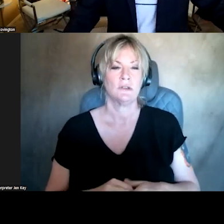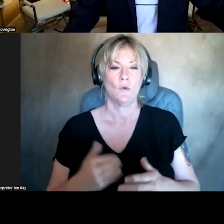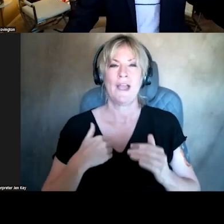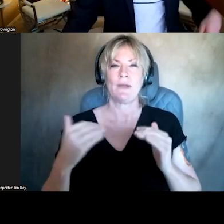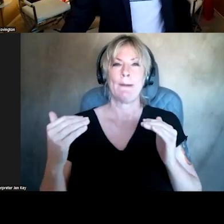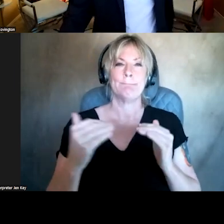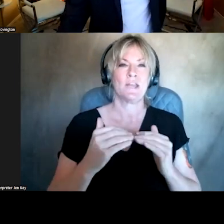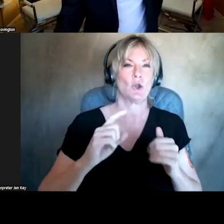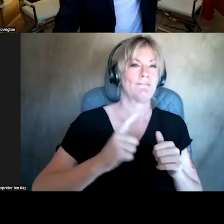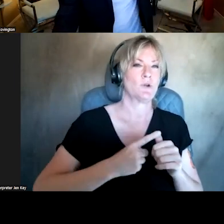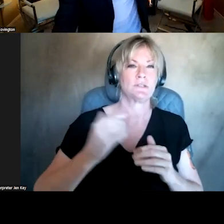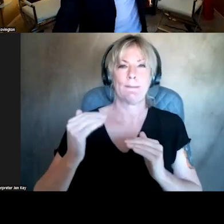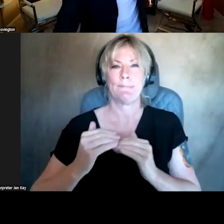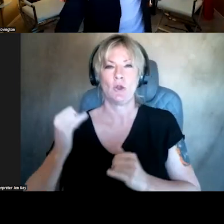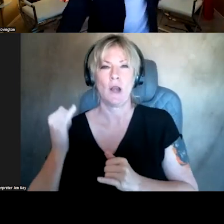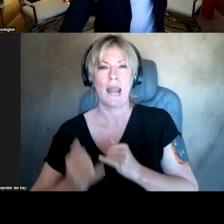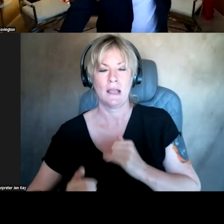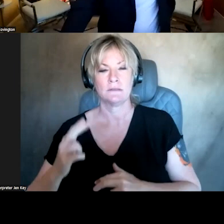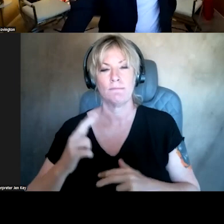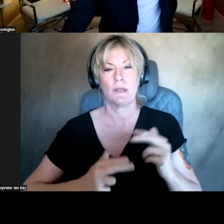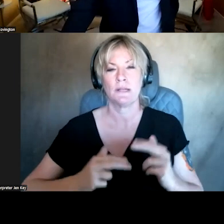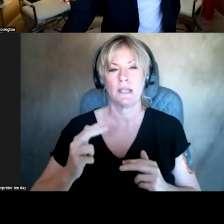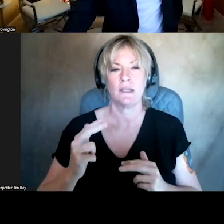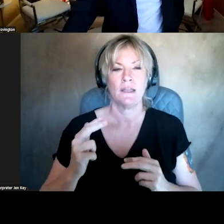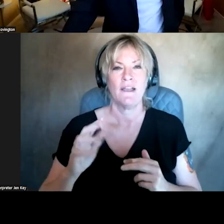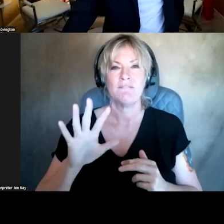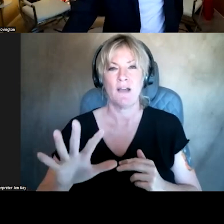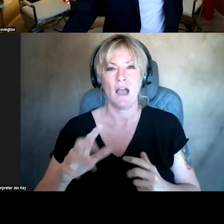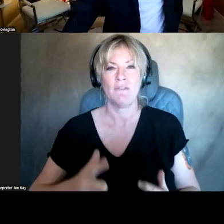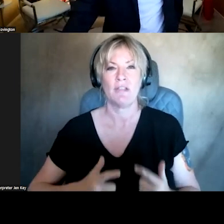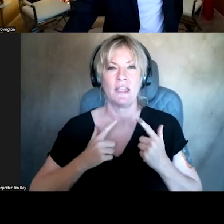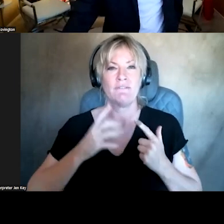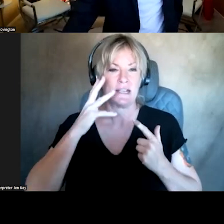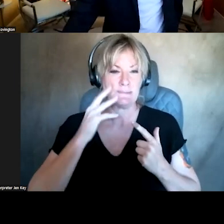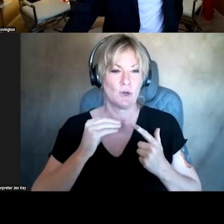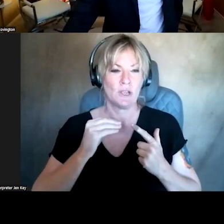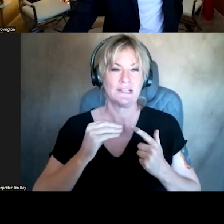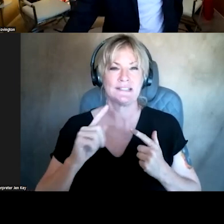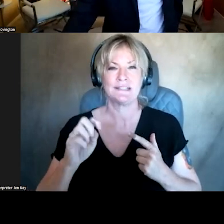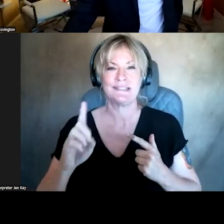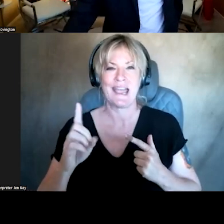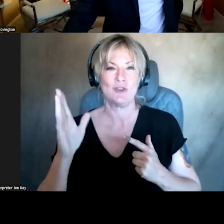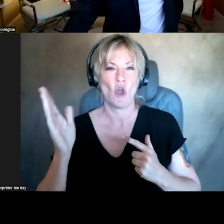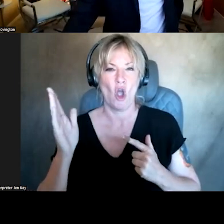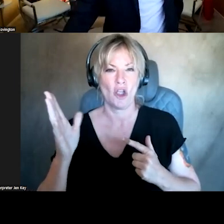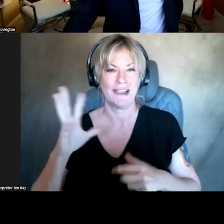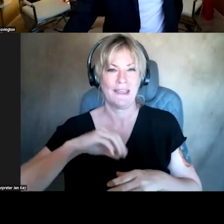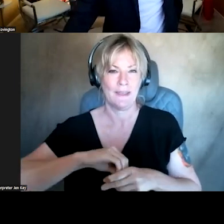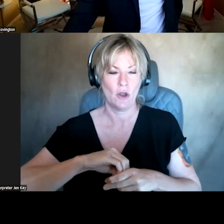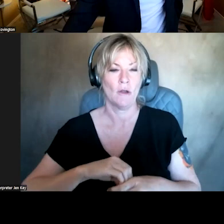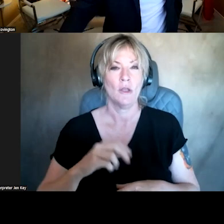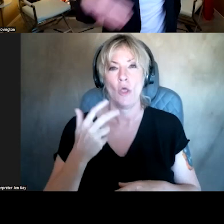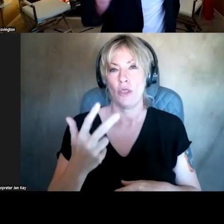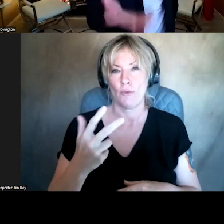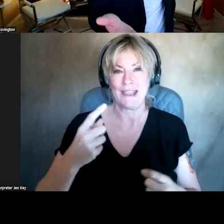peer last. We're building 5 living experience TED Talks into the mix. We have 3